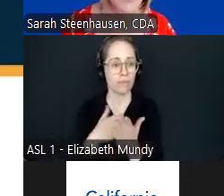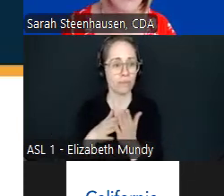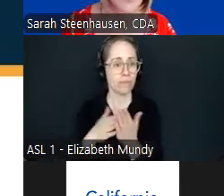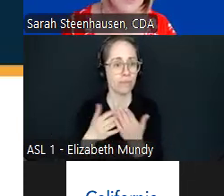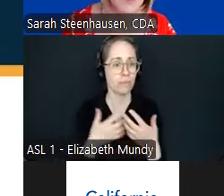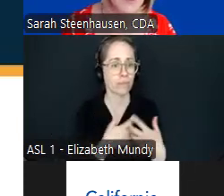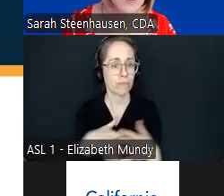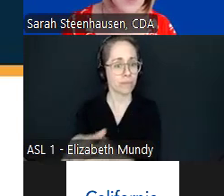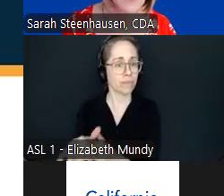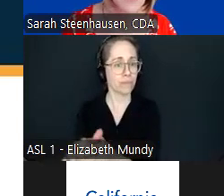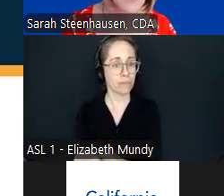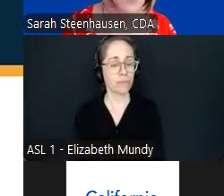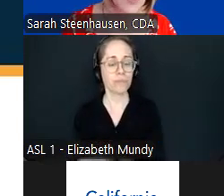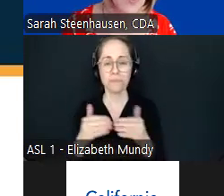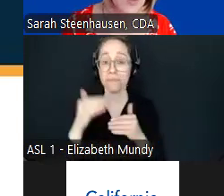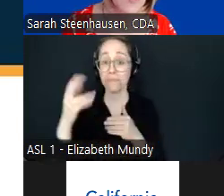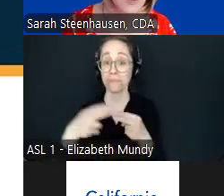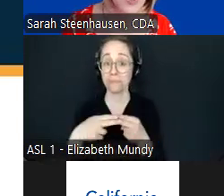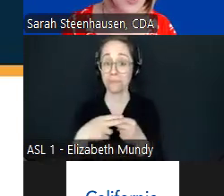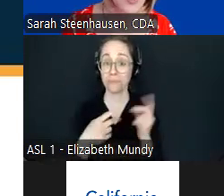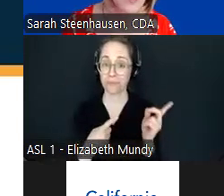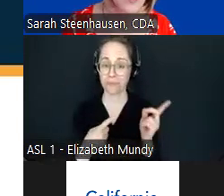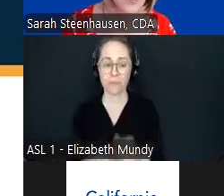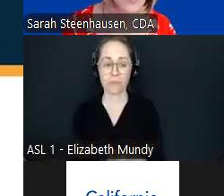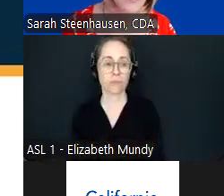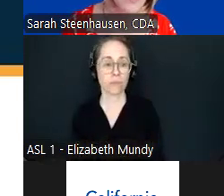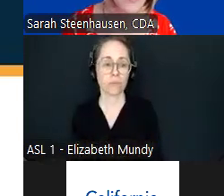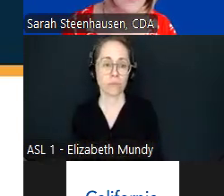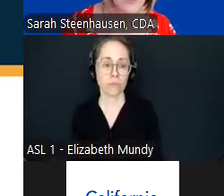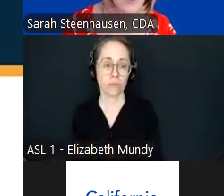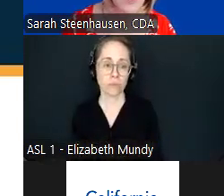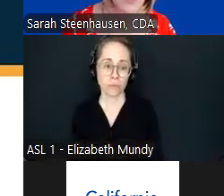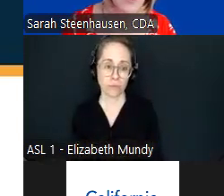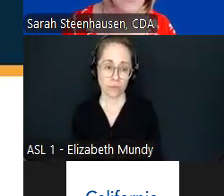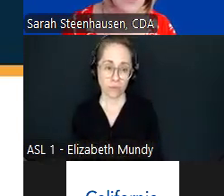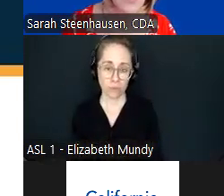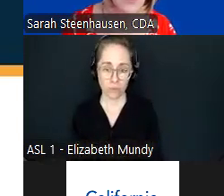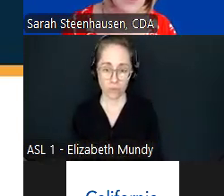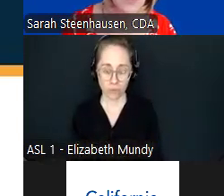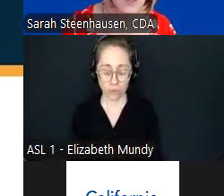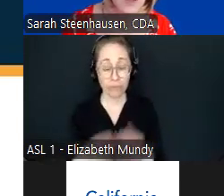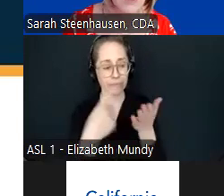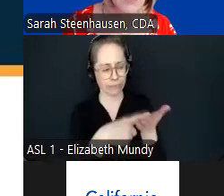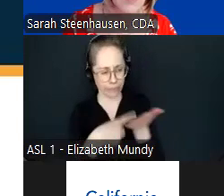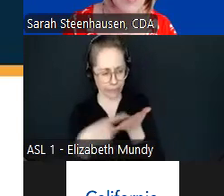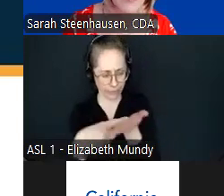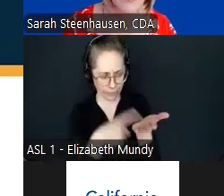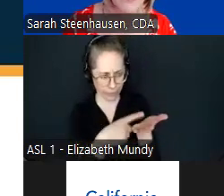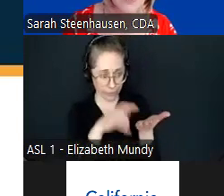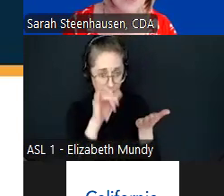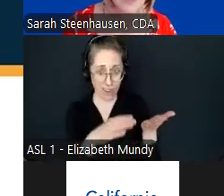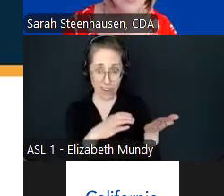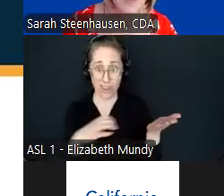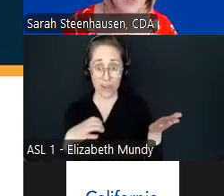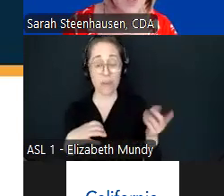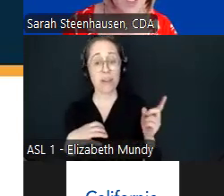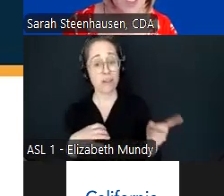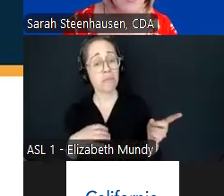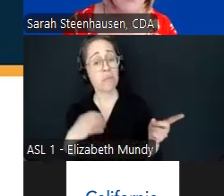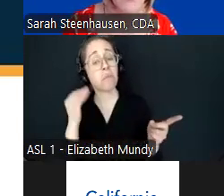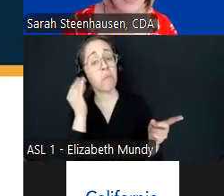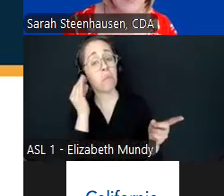So we had a really wonderful conversation with our colleagues on the Equity Advisory Committee and came up with this concept